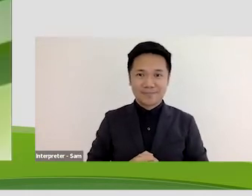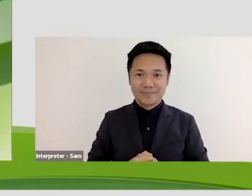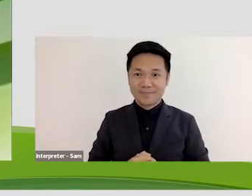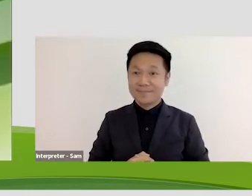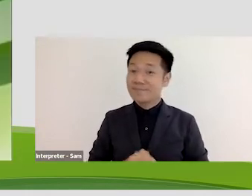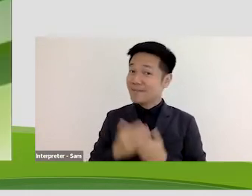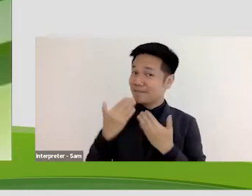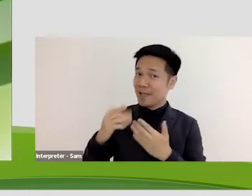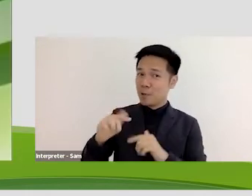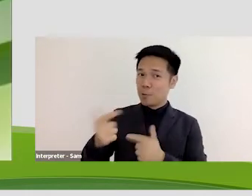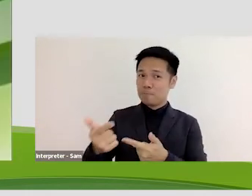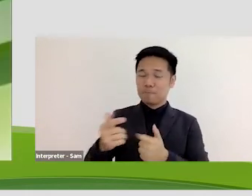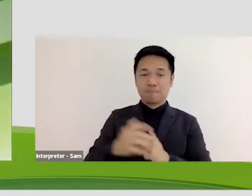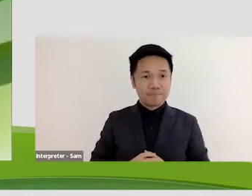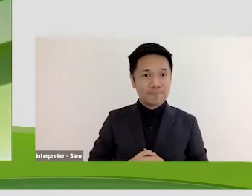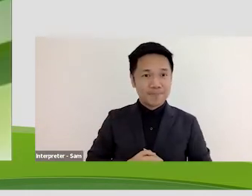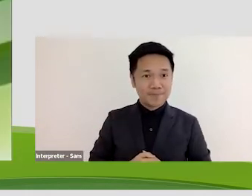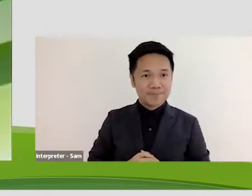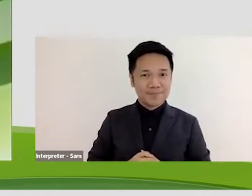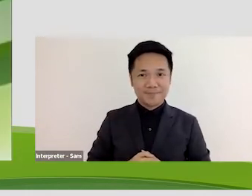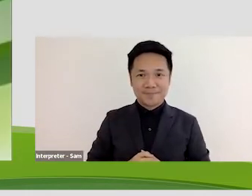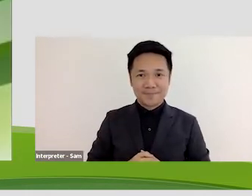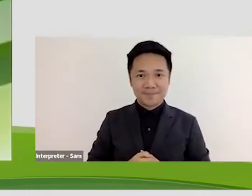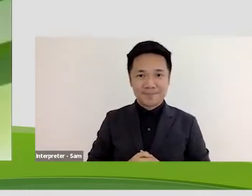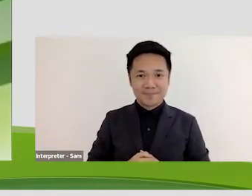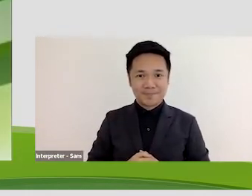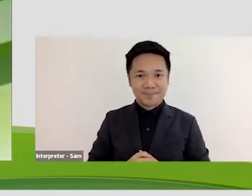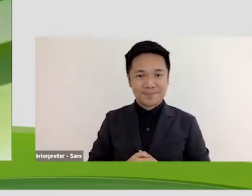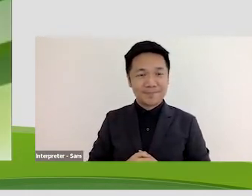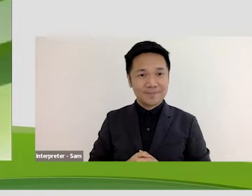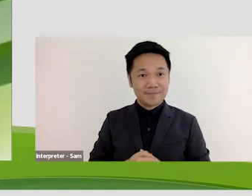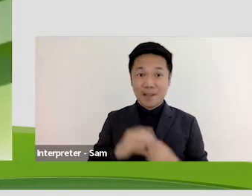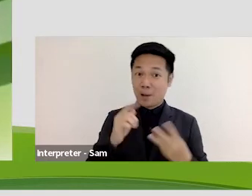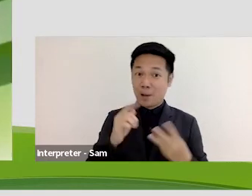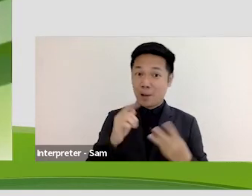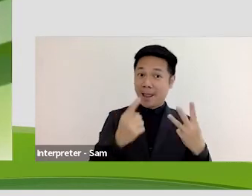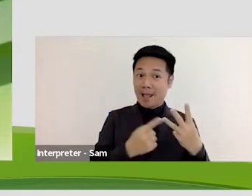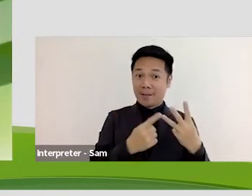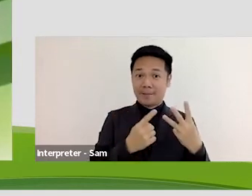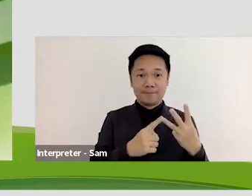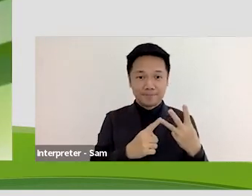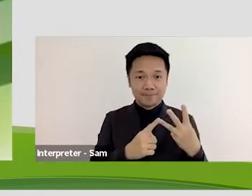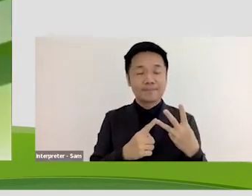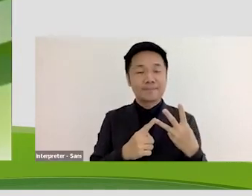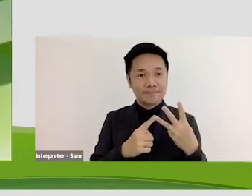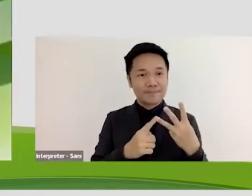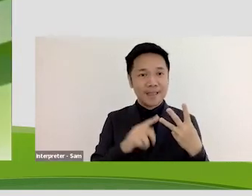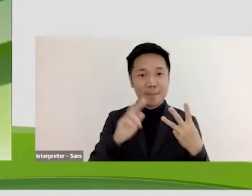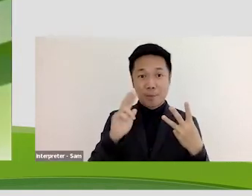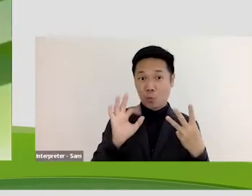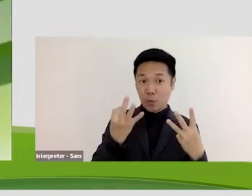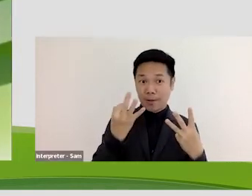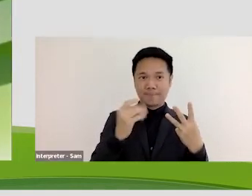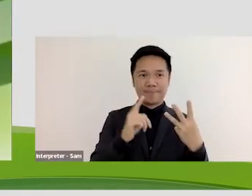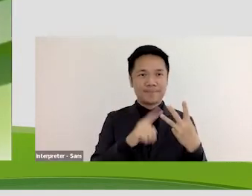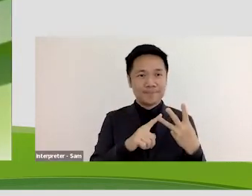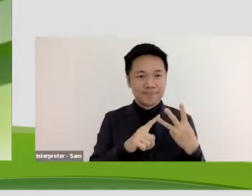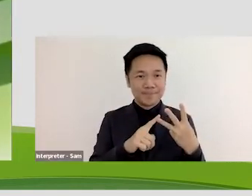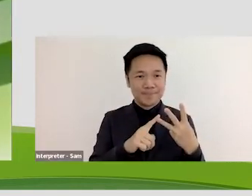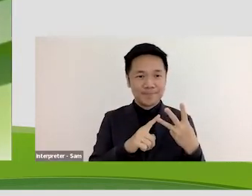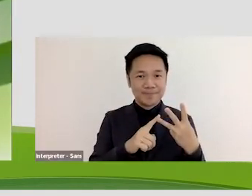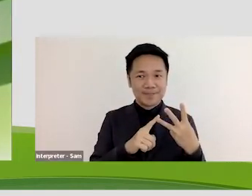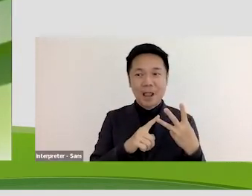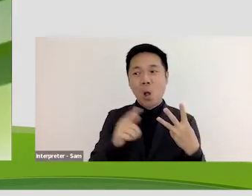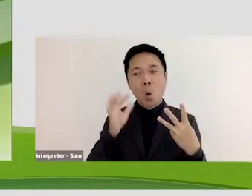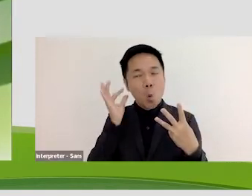Thank you very much, Maria, for that. And finally, we will turn to session 3, which is on